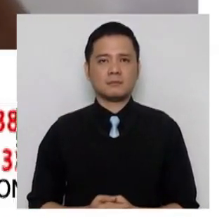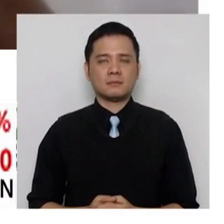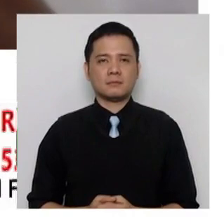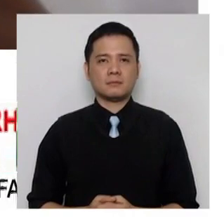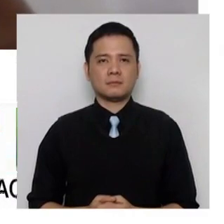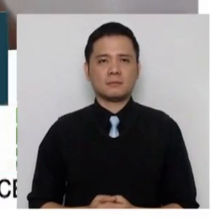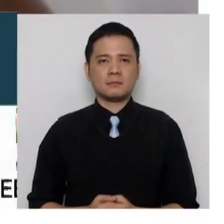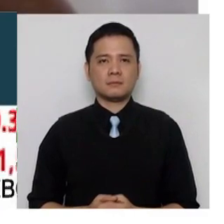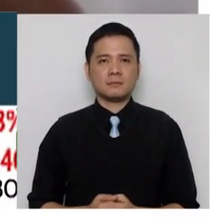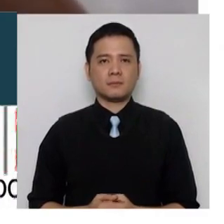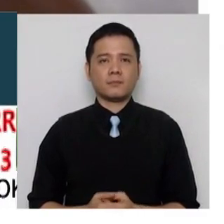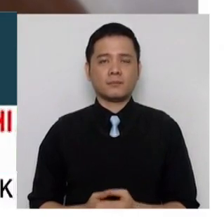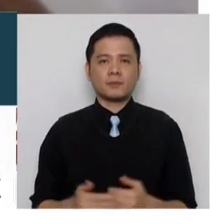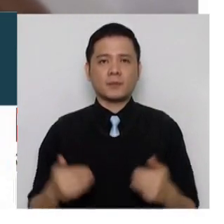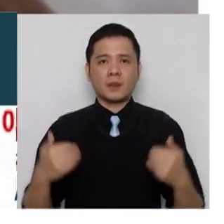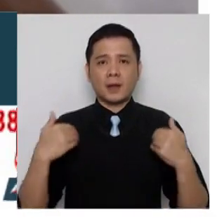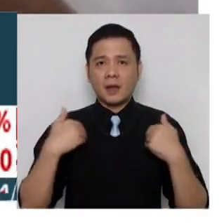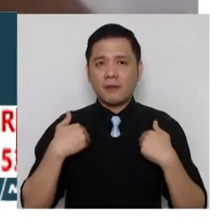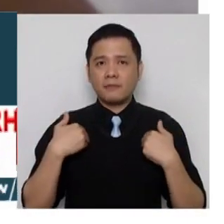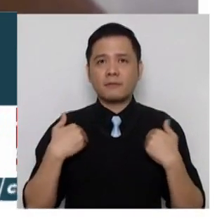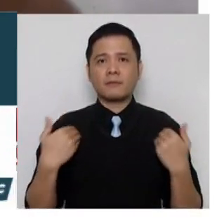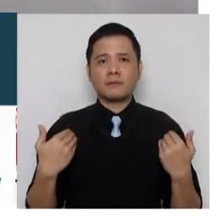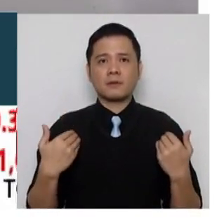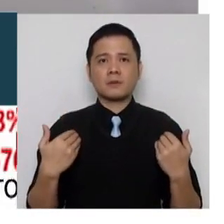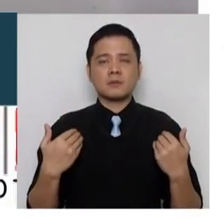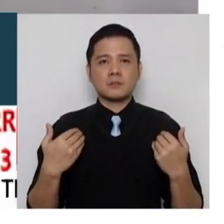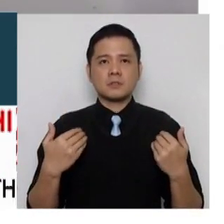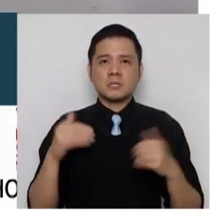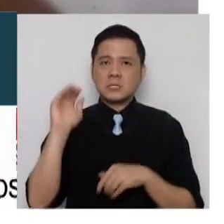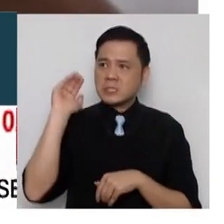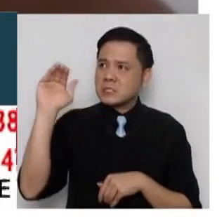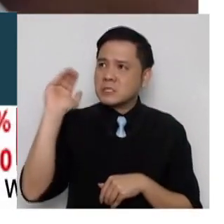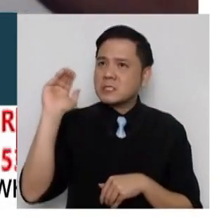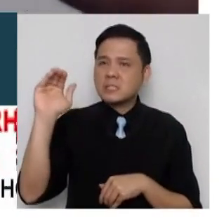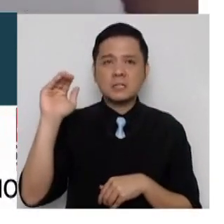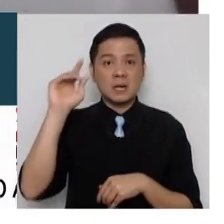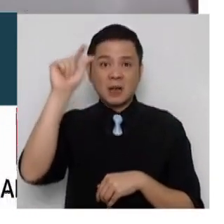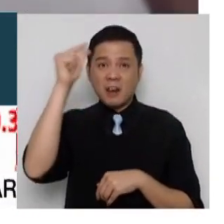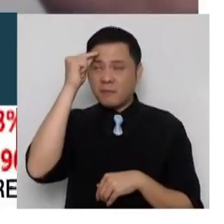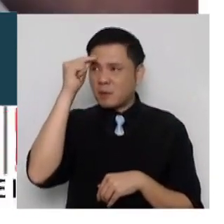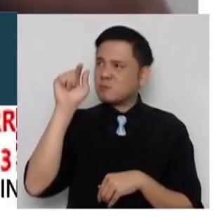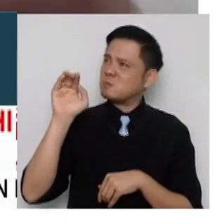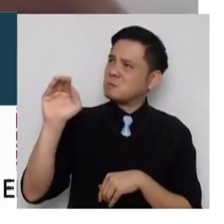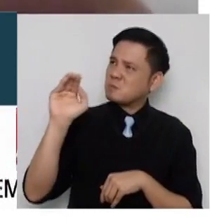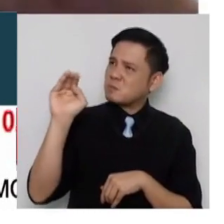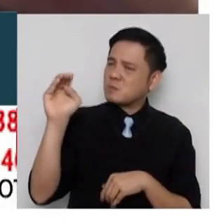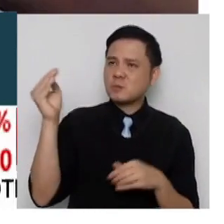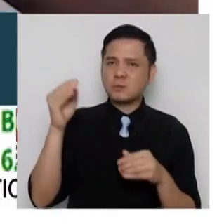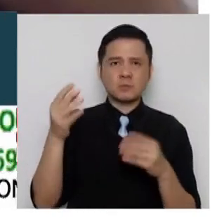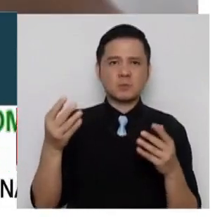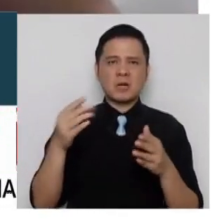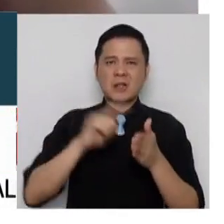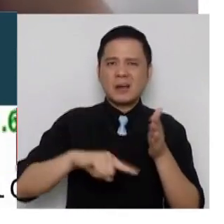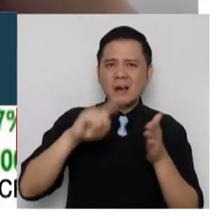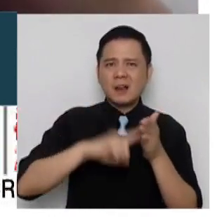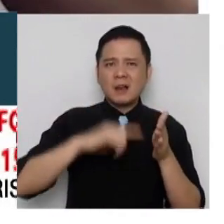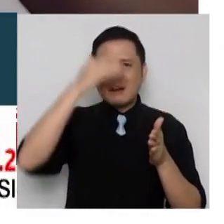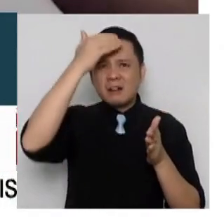There has been widespread clamor to drop government's face shield mandate. Government, however, insists on keeping it